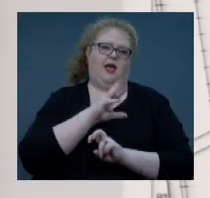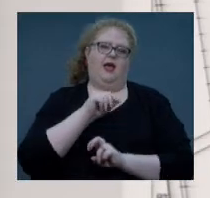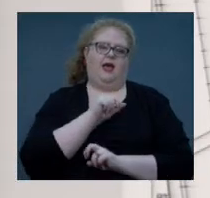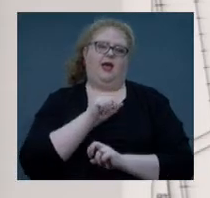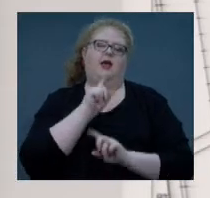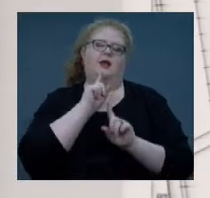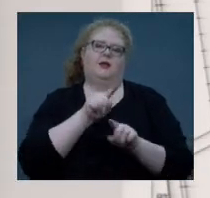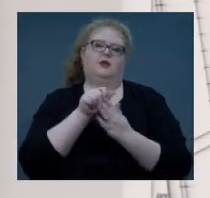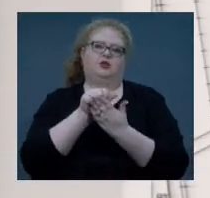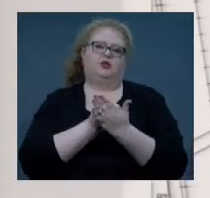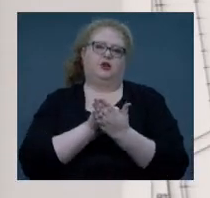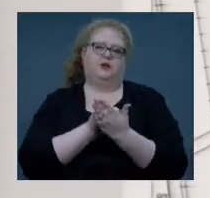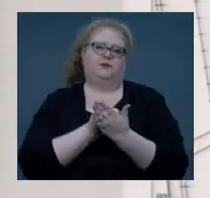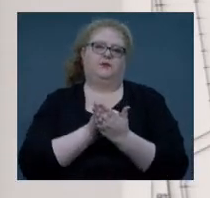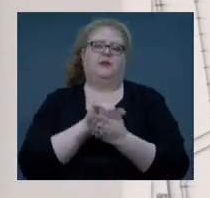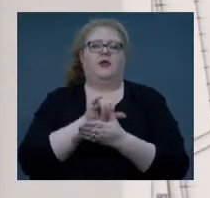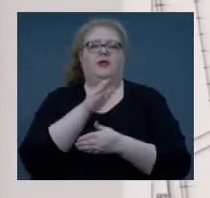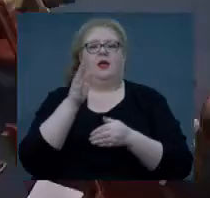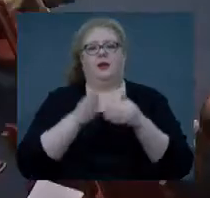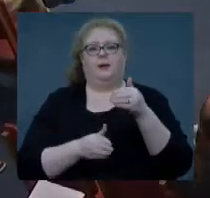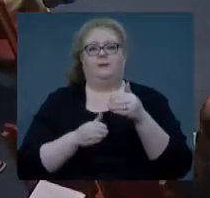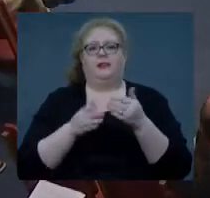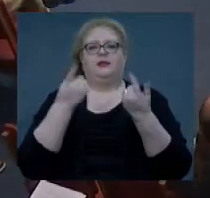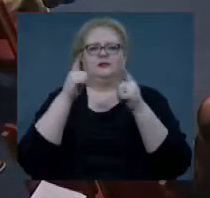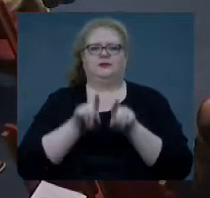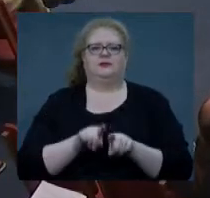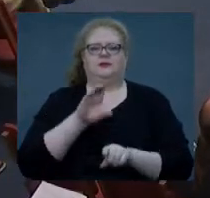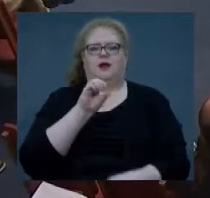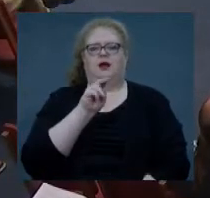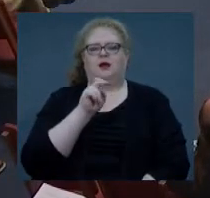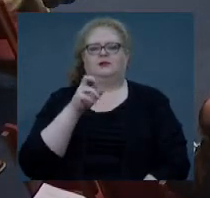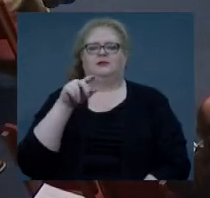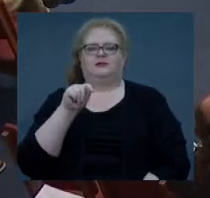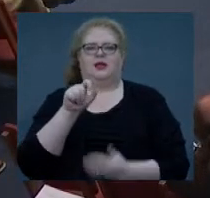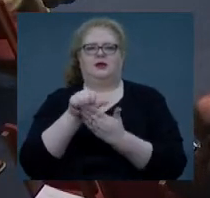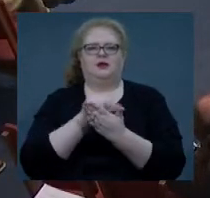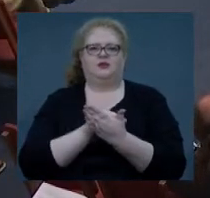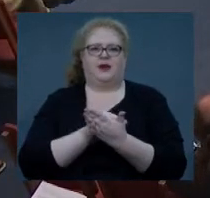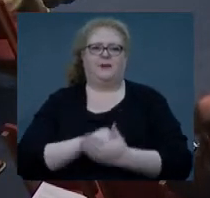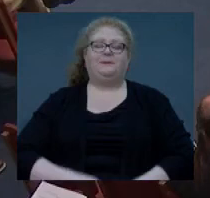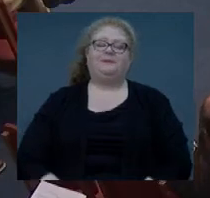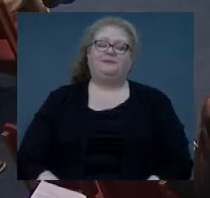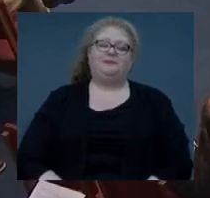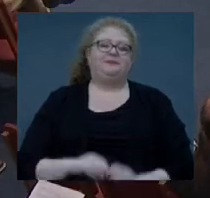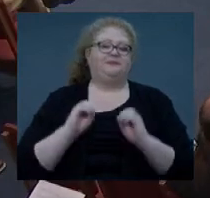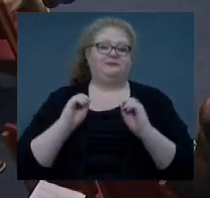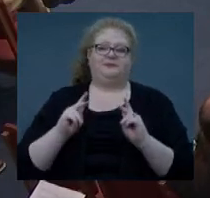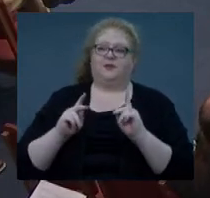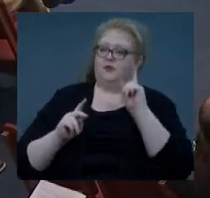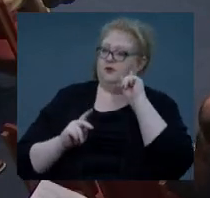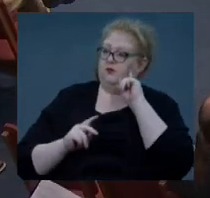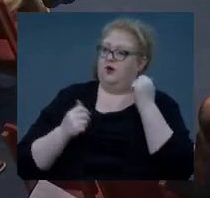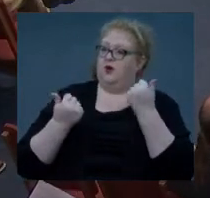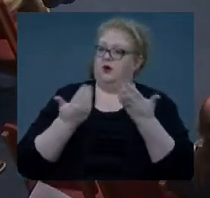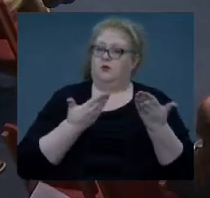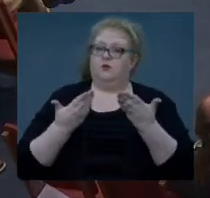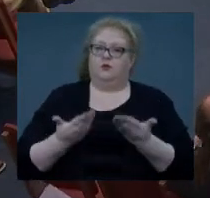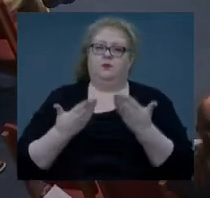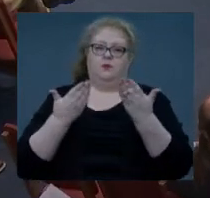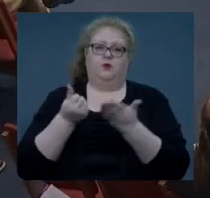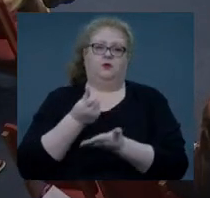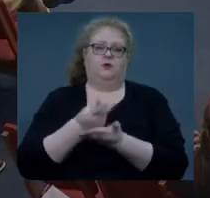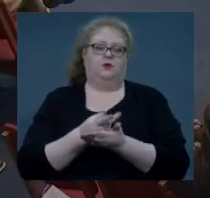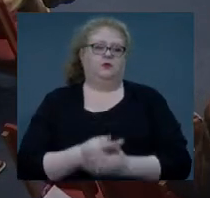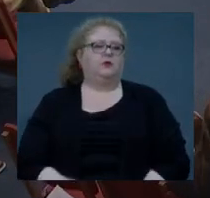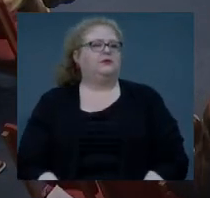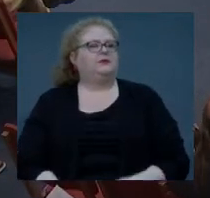staff report. And that completes the consent agenda. Okay, you've heard the consent agenda. Is there a motion to approve? Mr.